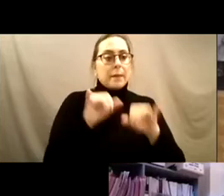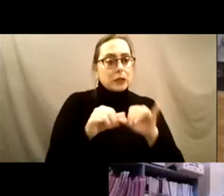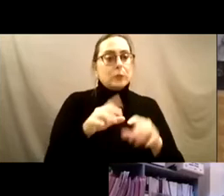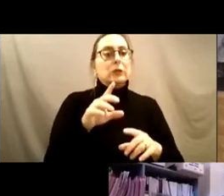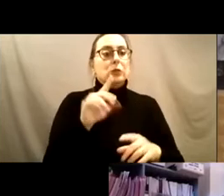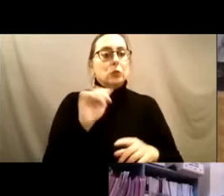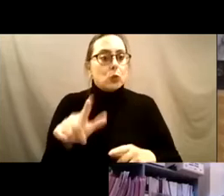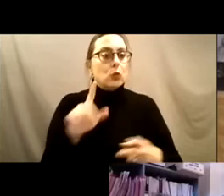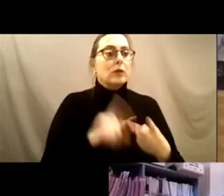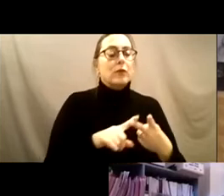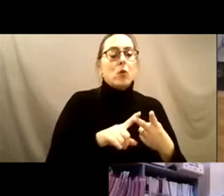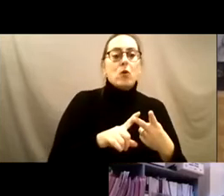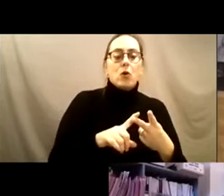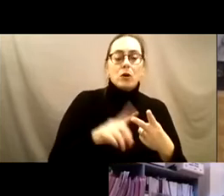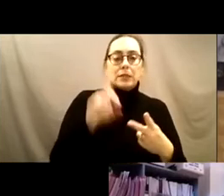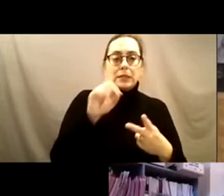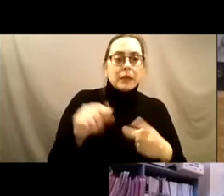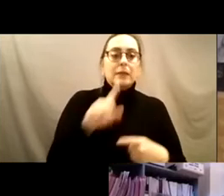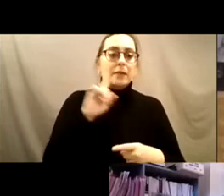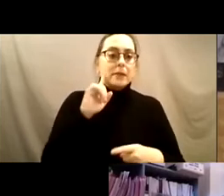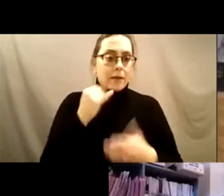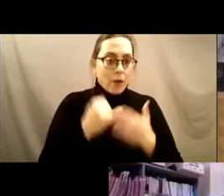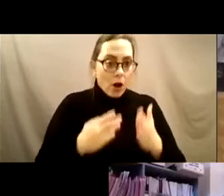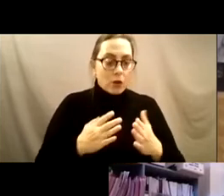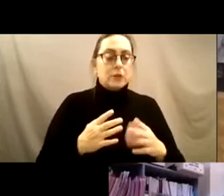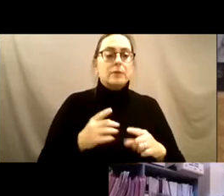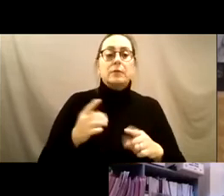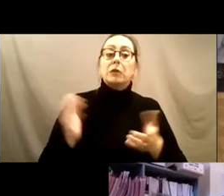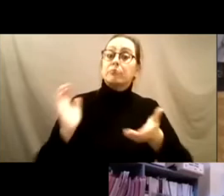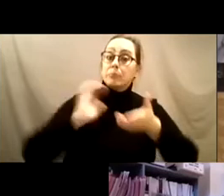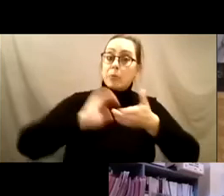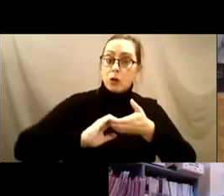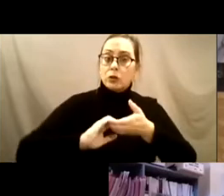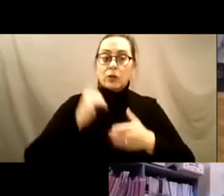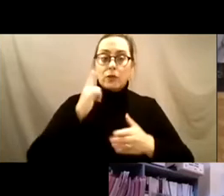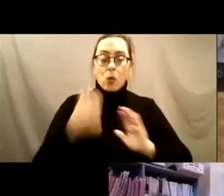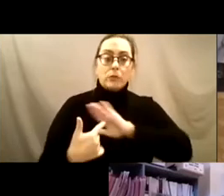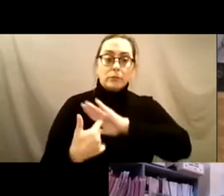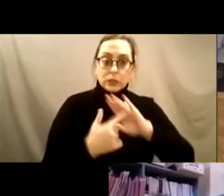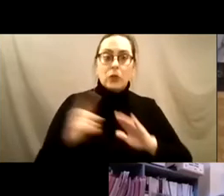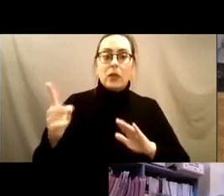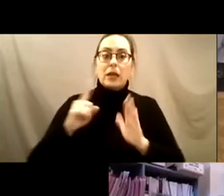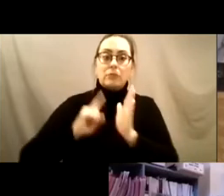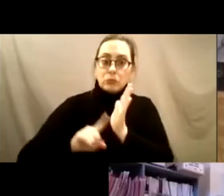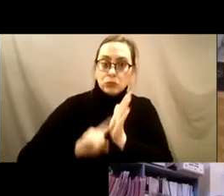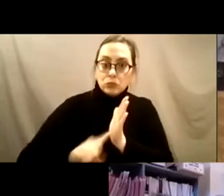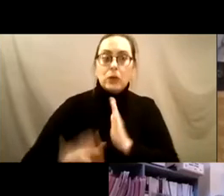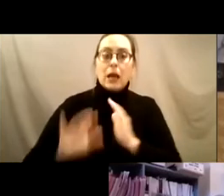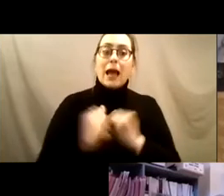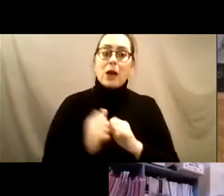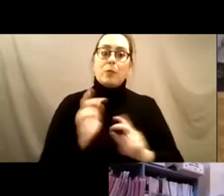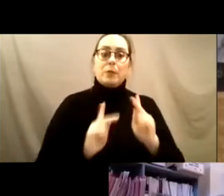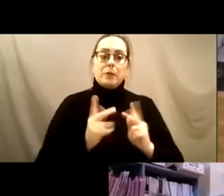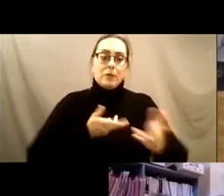MAD, and Deaf Arts. We discussed wanting to partner for an opening so that they could conduct their research on how people interact with